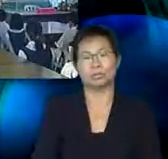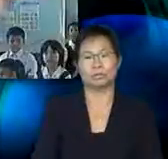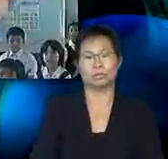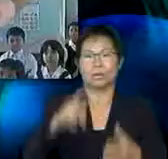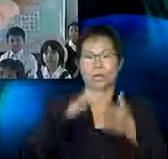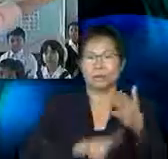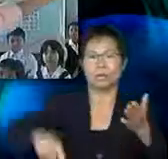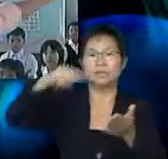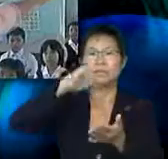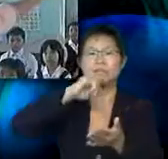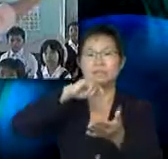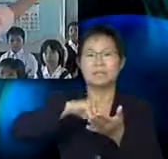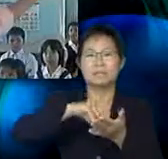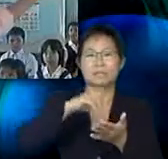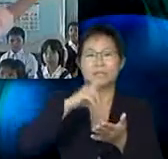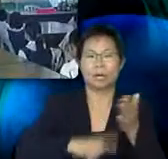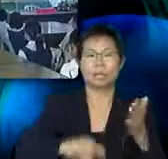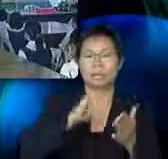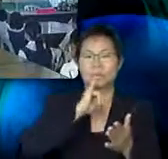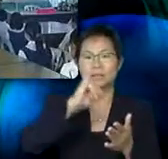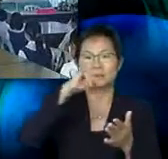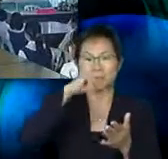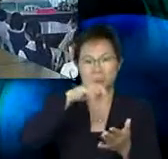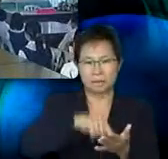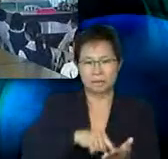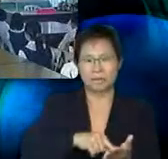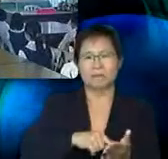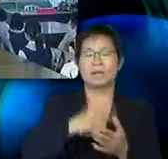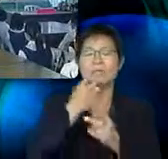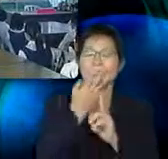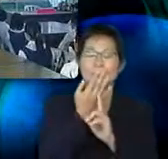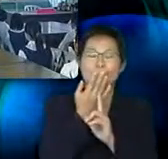What is this? Candle. Candle.